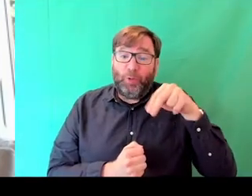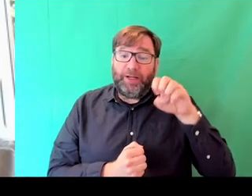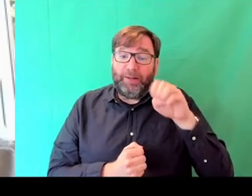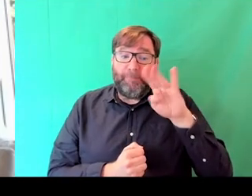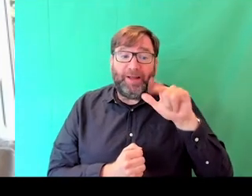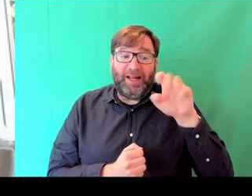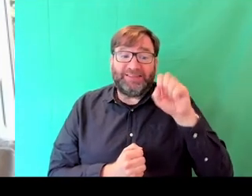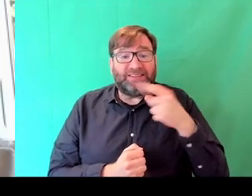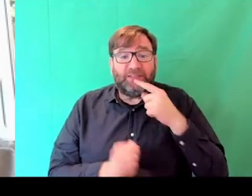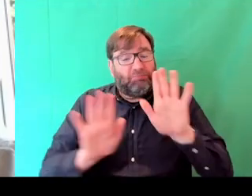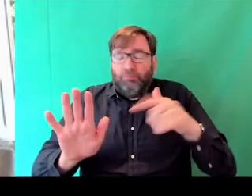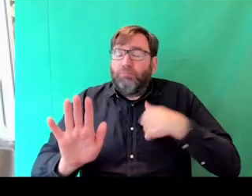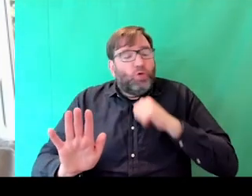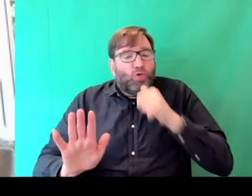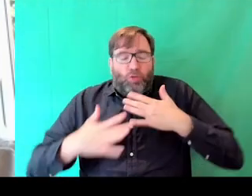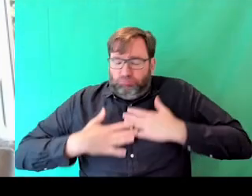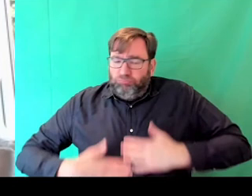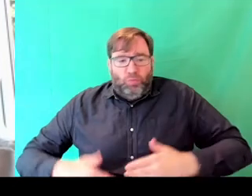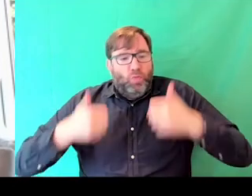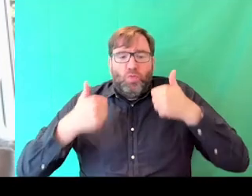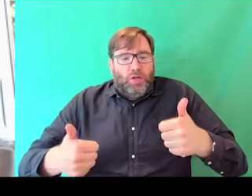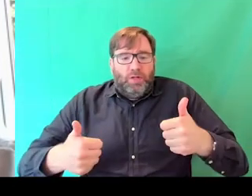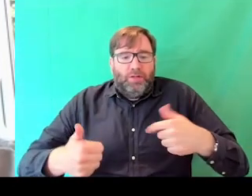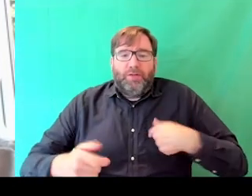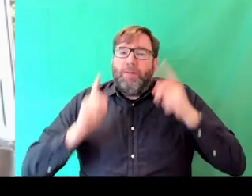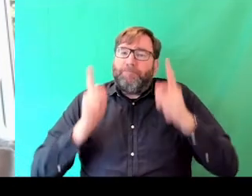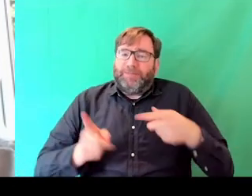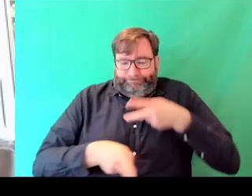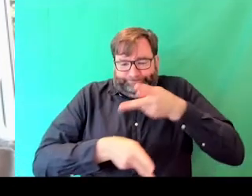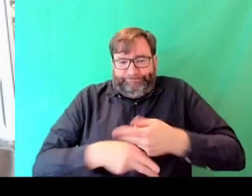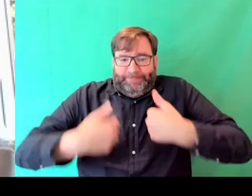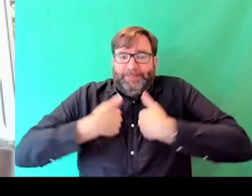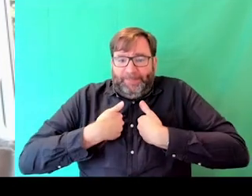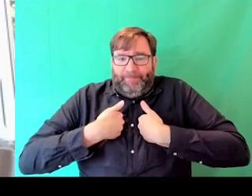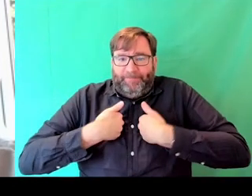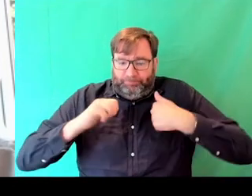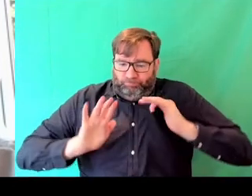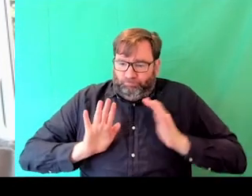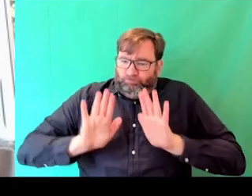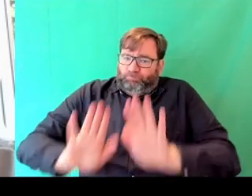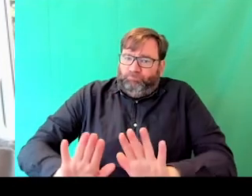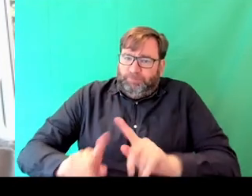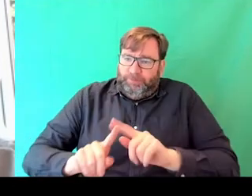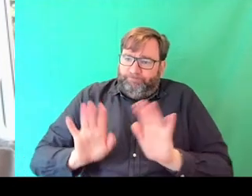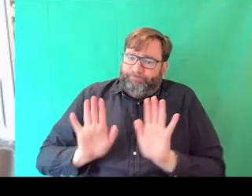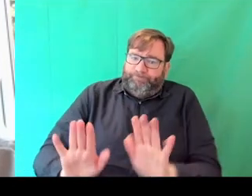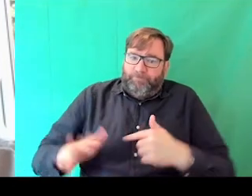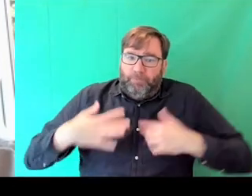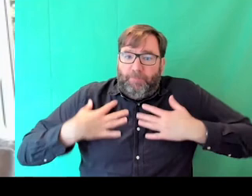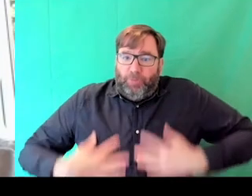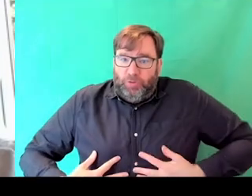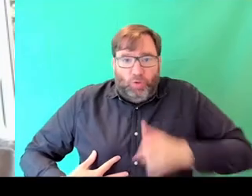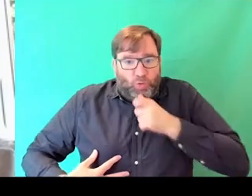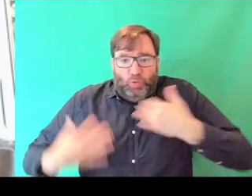it, but thank goodness the team supported her. And I think companies need to do that as well. We've all been through hell and back in the past year and a half with the